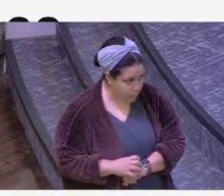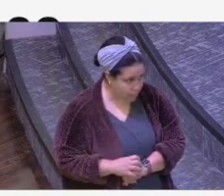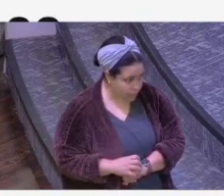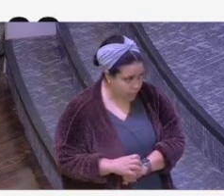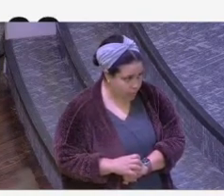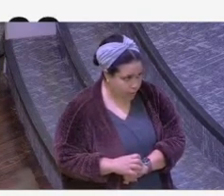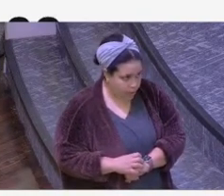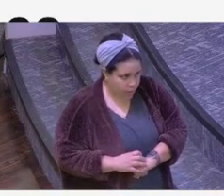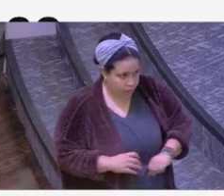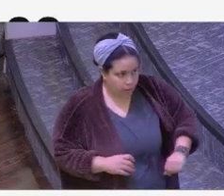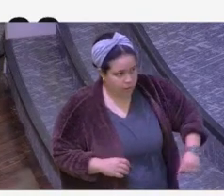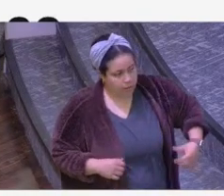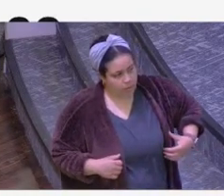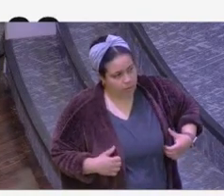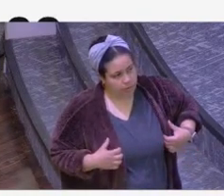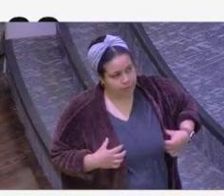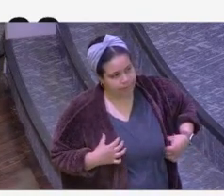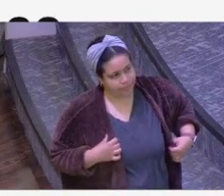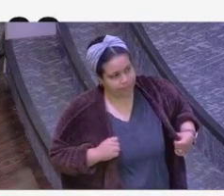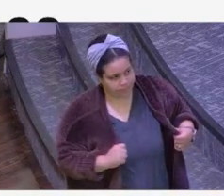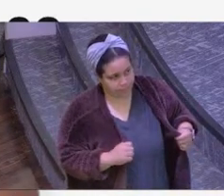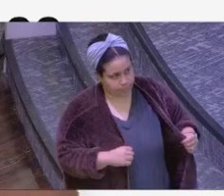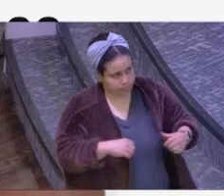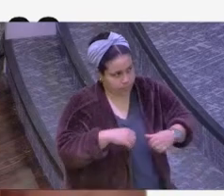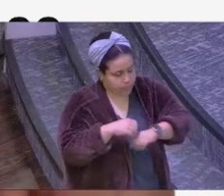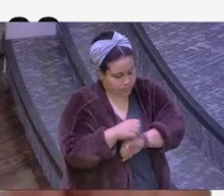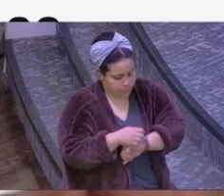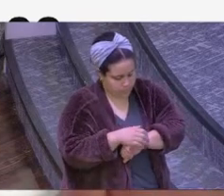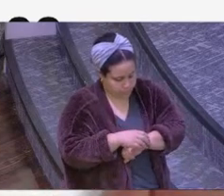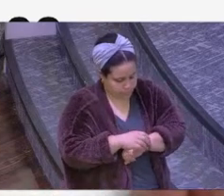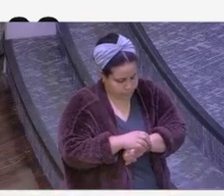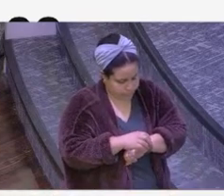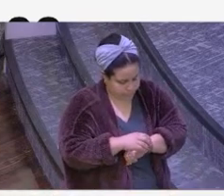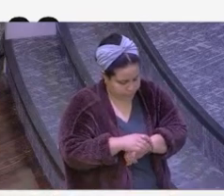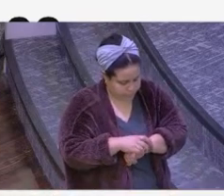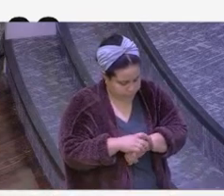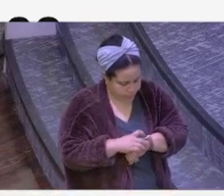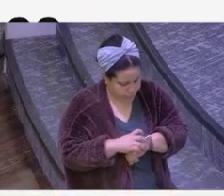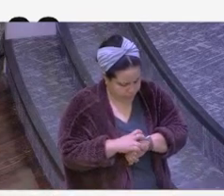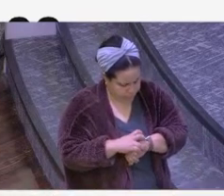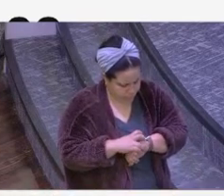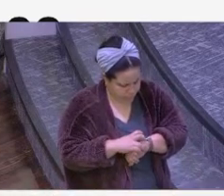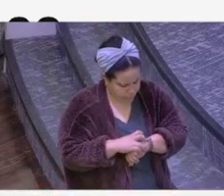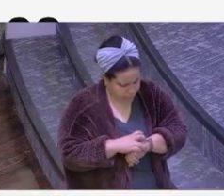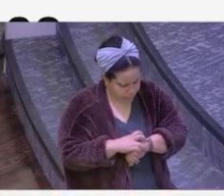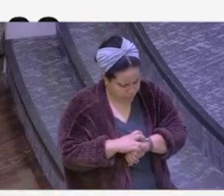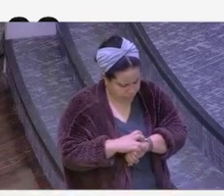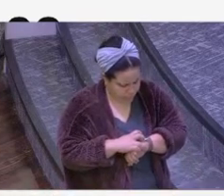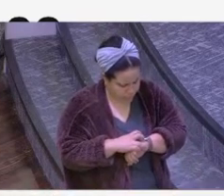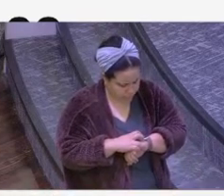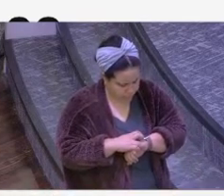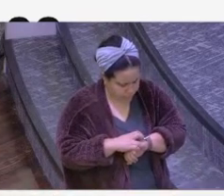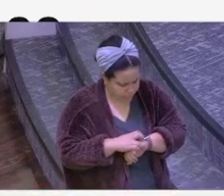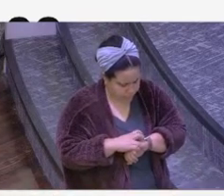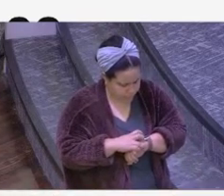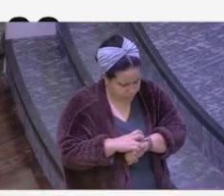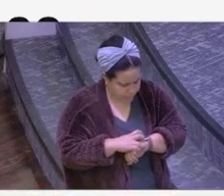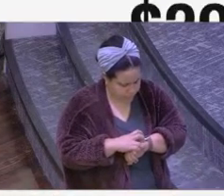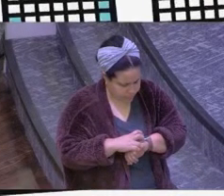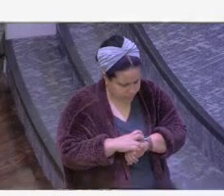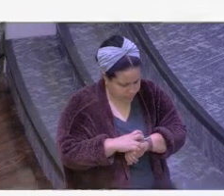$262,000. Once school systems replicate this process for each program, the final dollar amount is how much each should be given for direct instructional